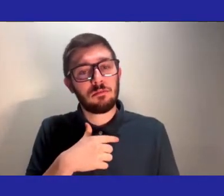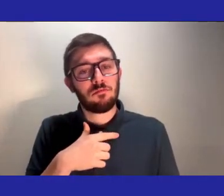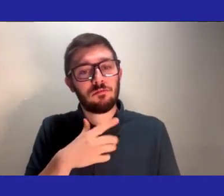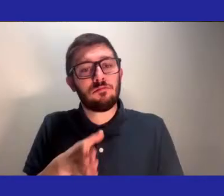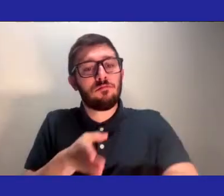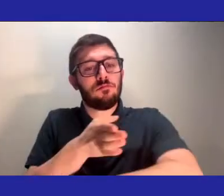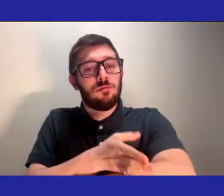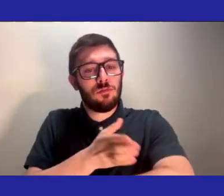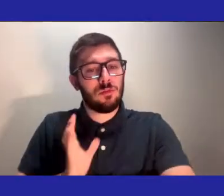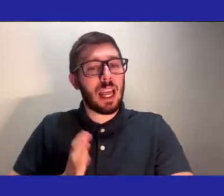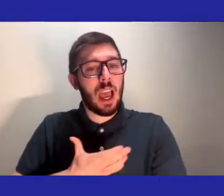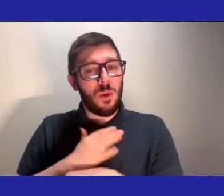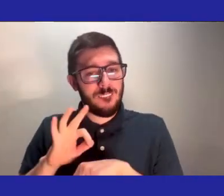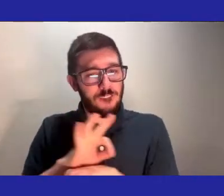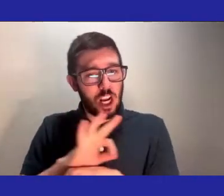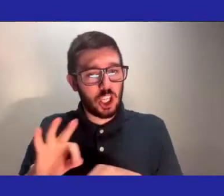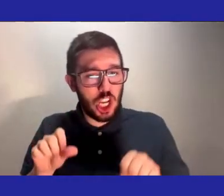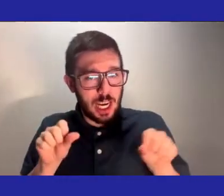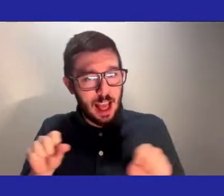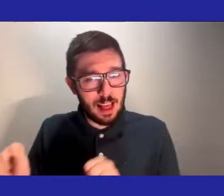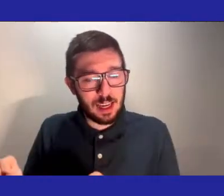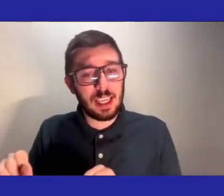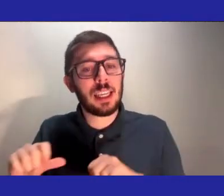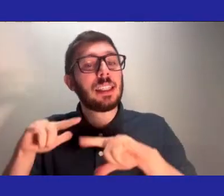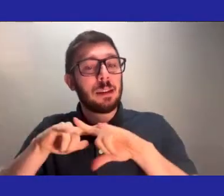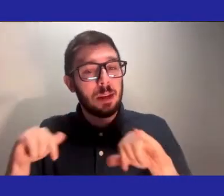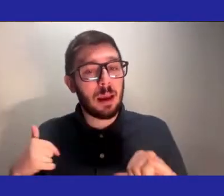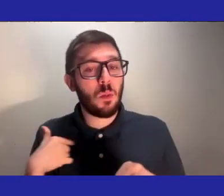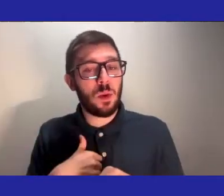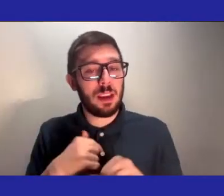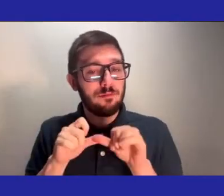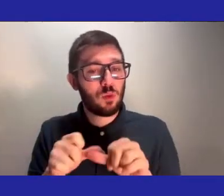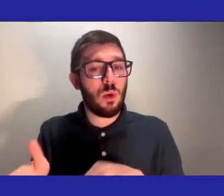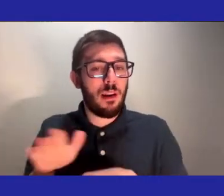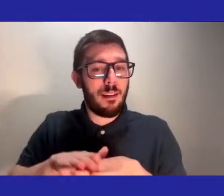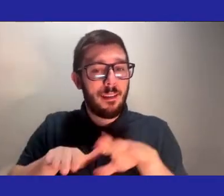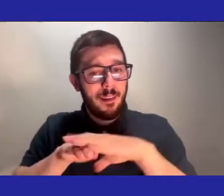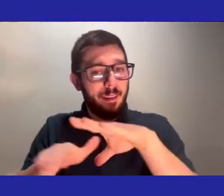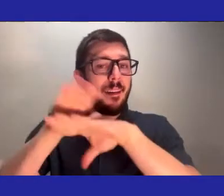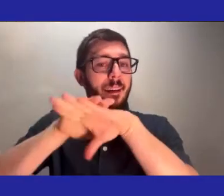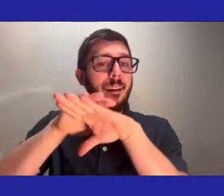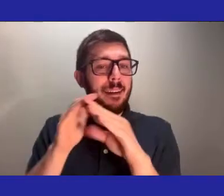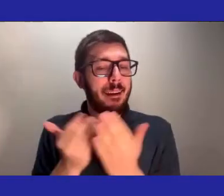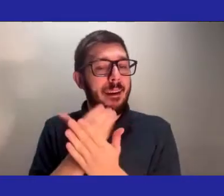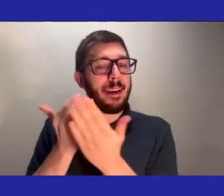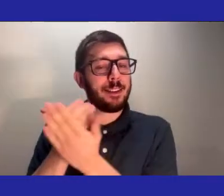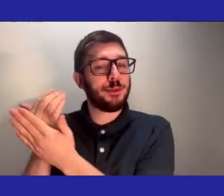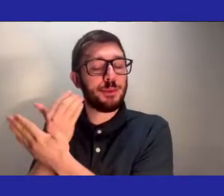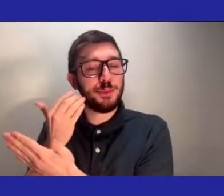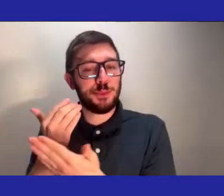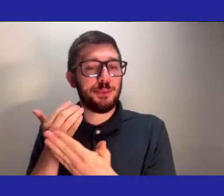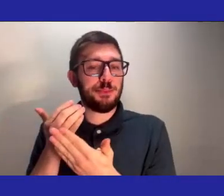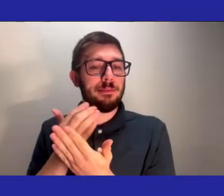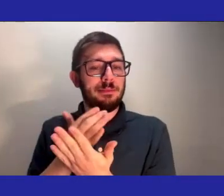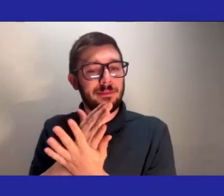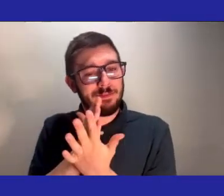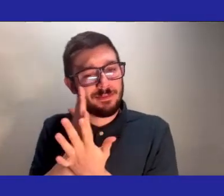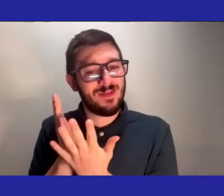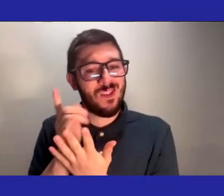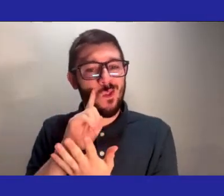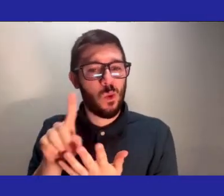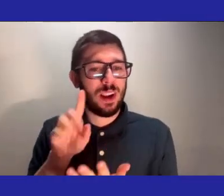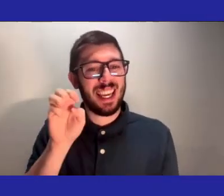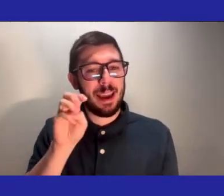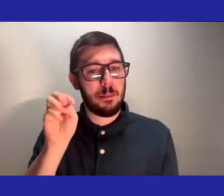We also continue to add on new areas within our Epic electronic health record. One is Epic Care